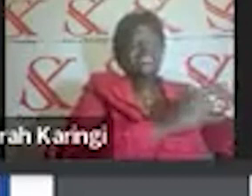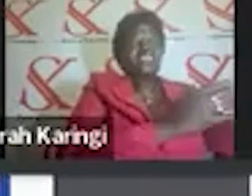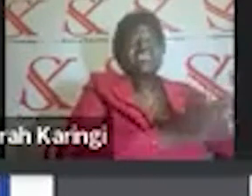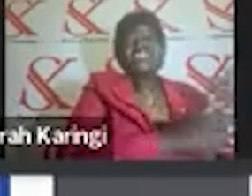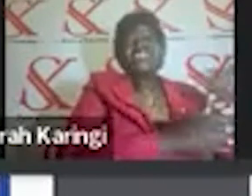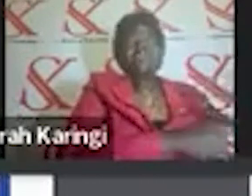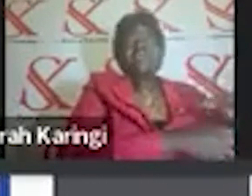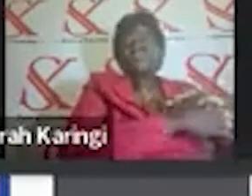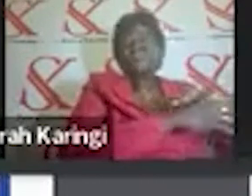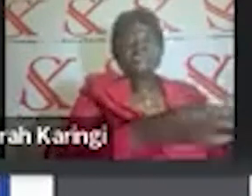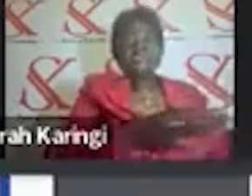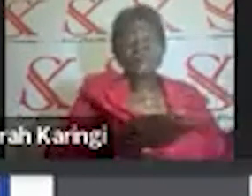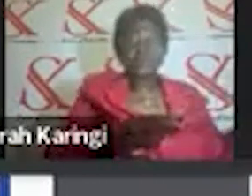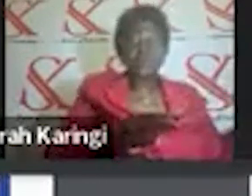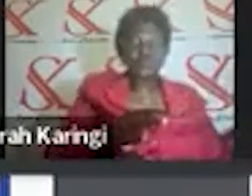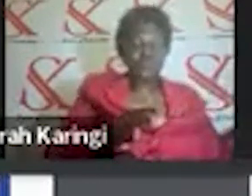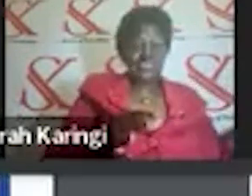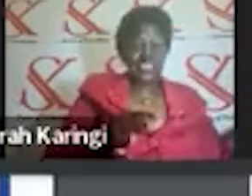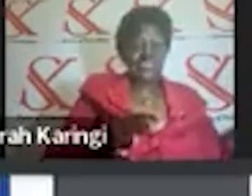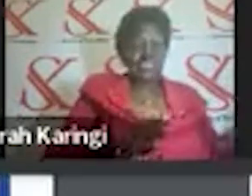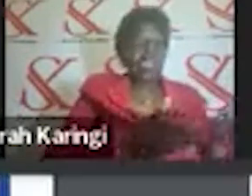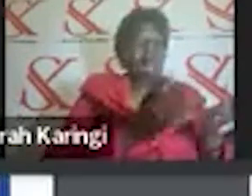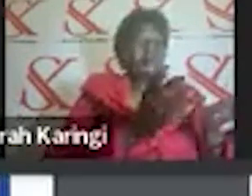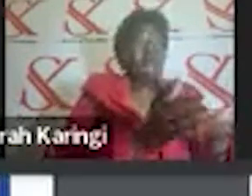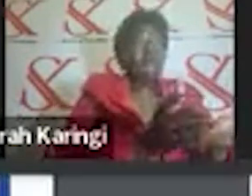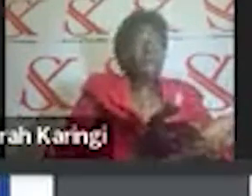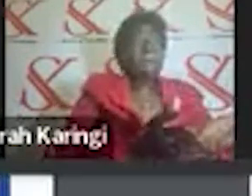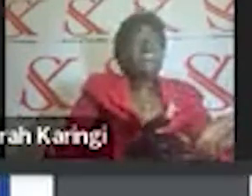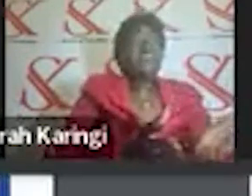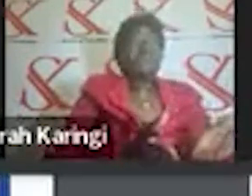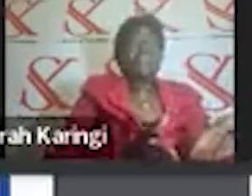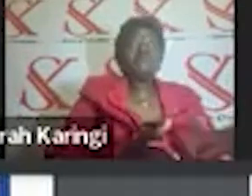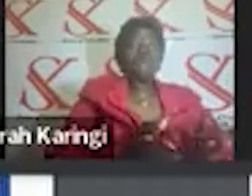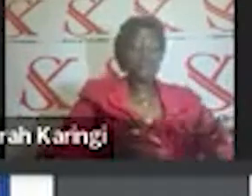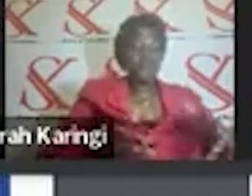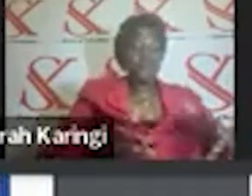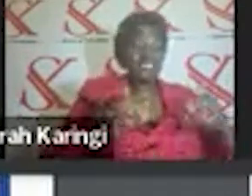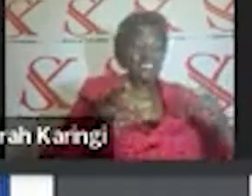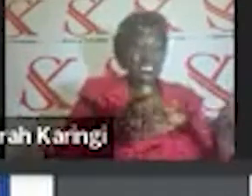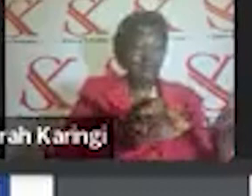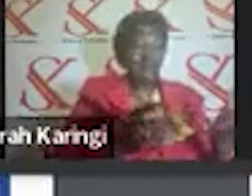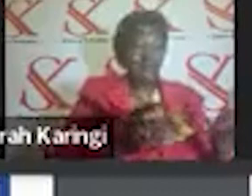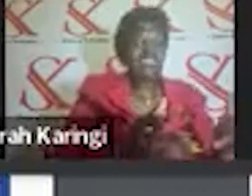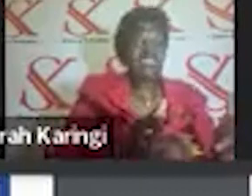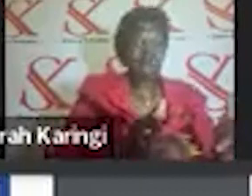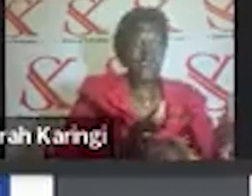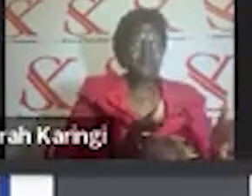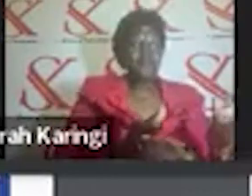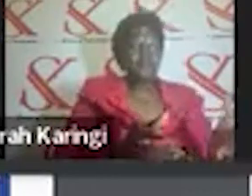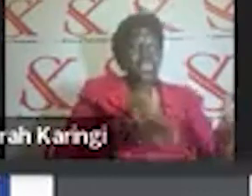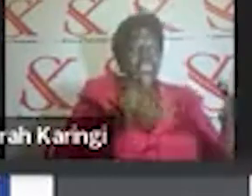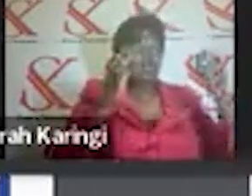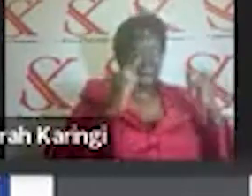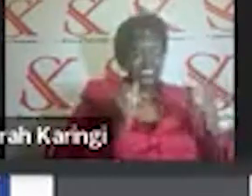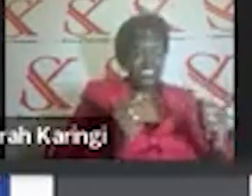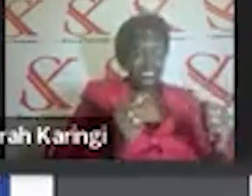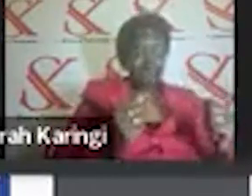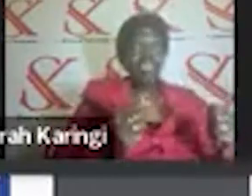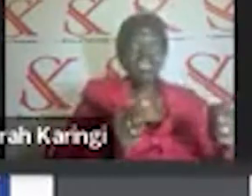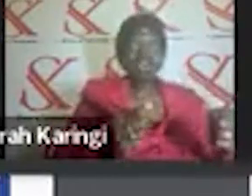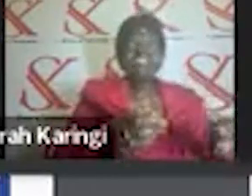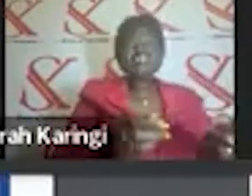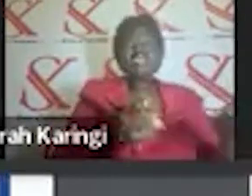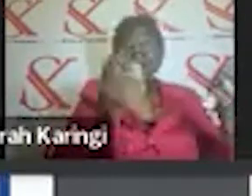our business. I can tell you, I don't even go to work most of the times. Our employees have been able to scale our businesses. Why? Because I appreciate